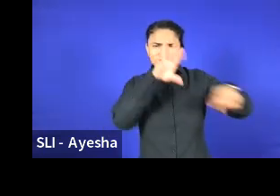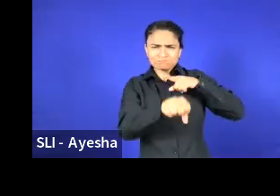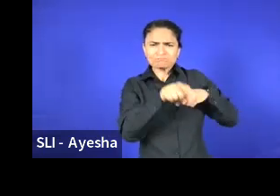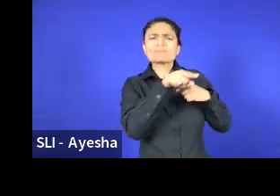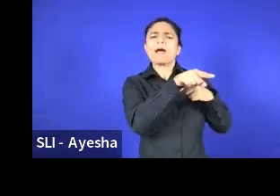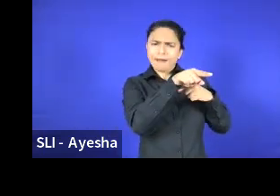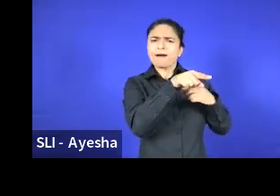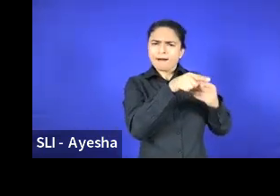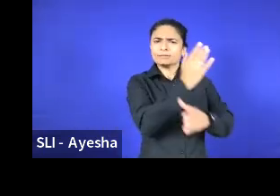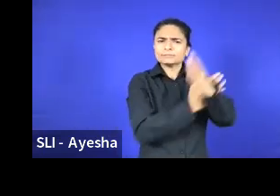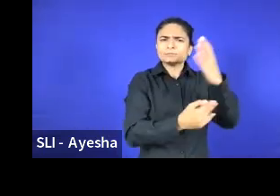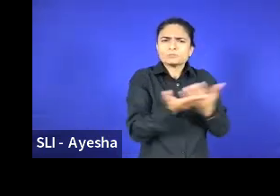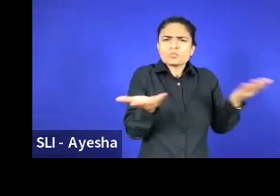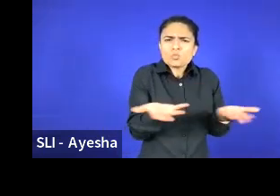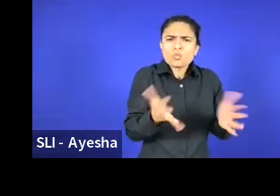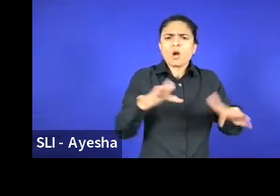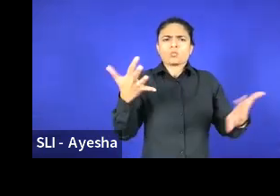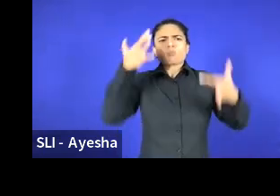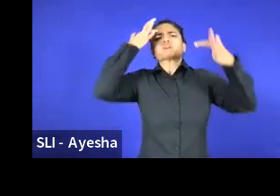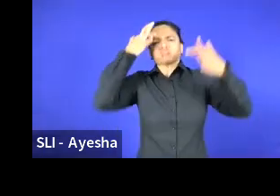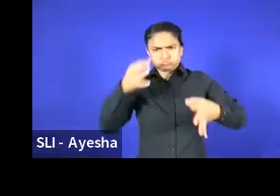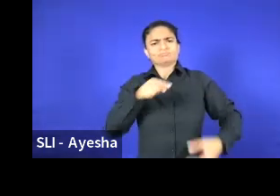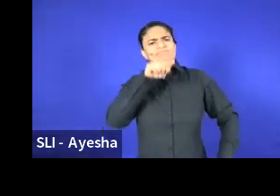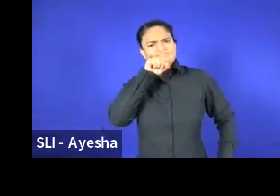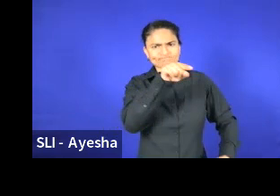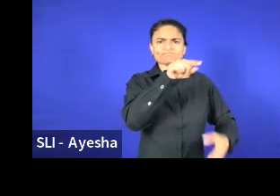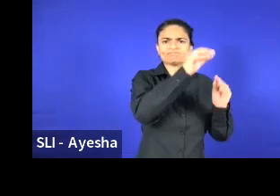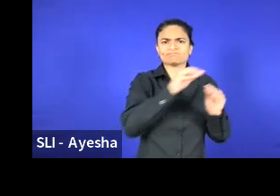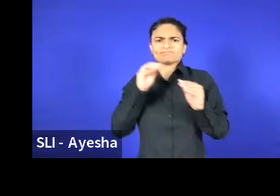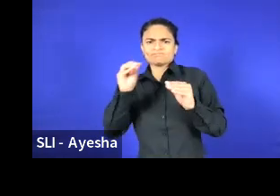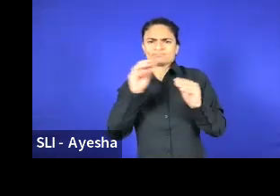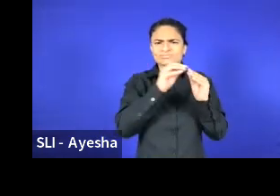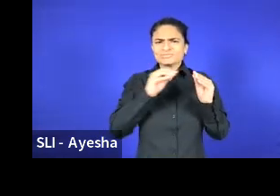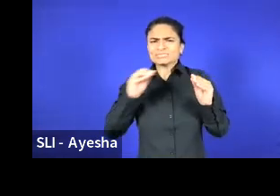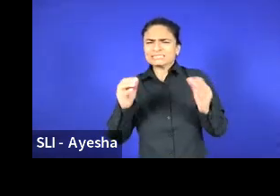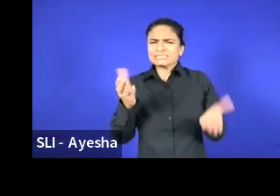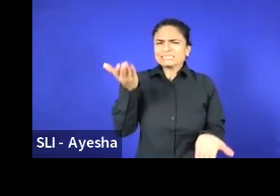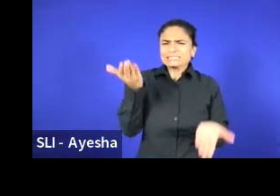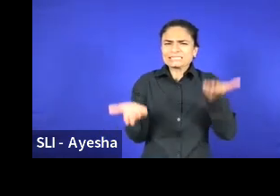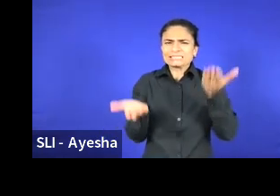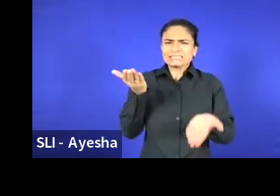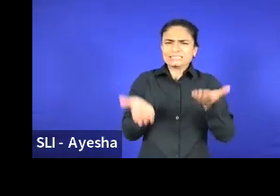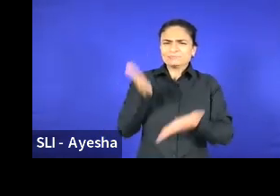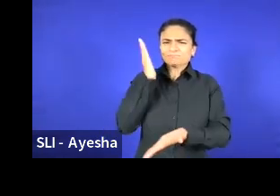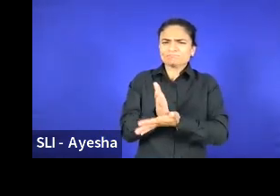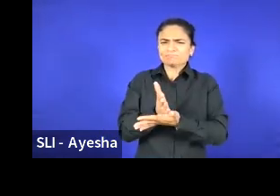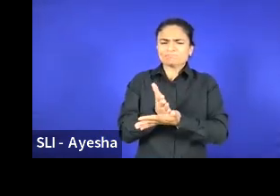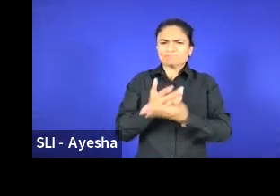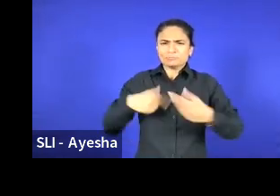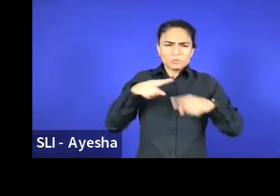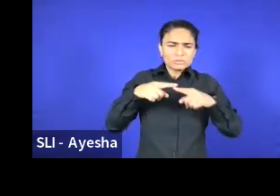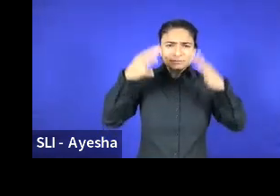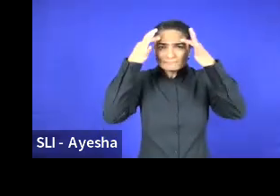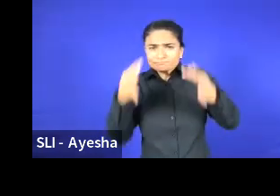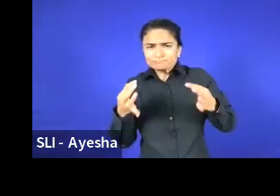determination, which is based on those different elements, deciding who will get what kind of services. And if